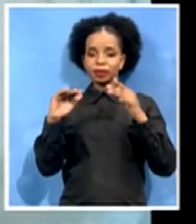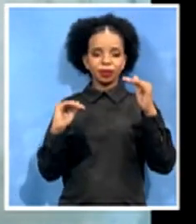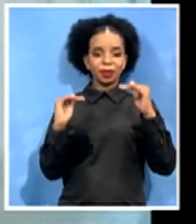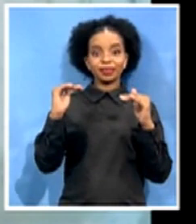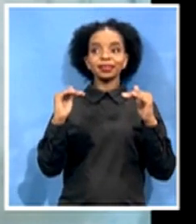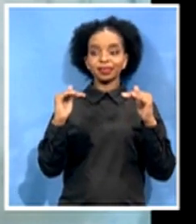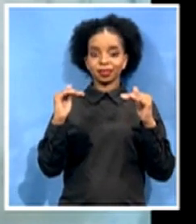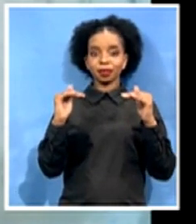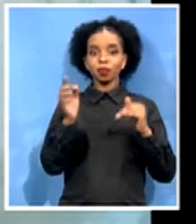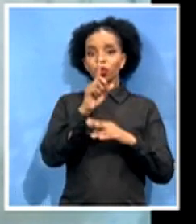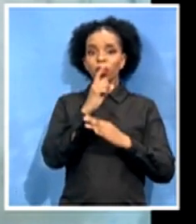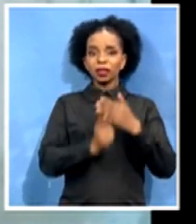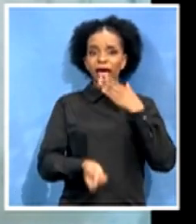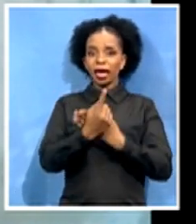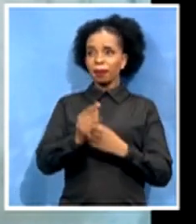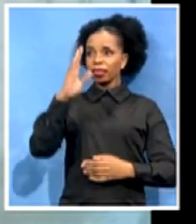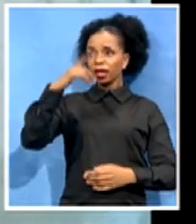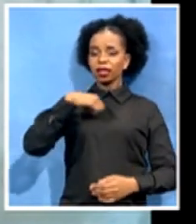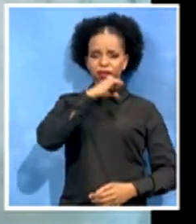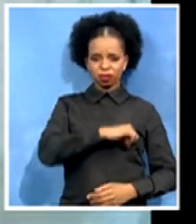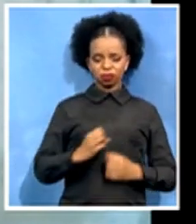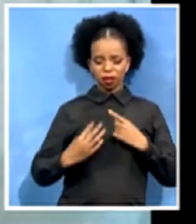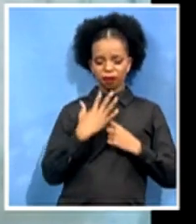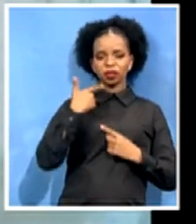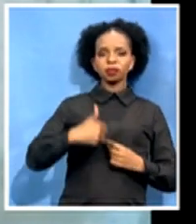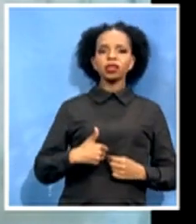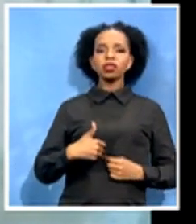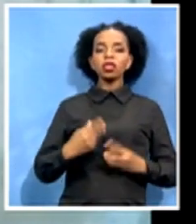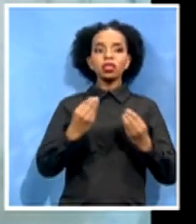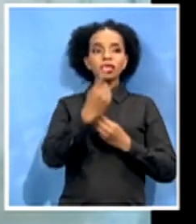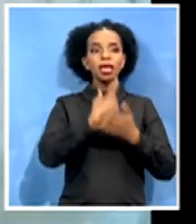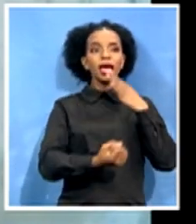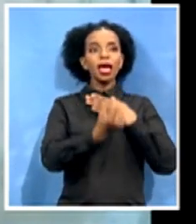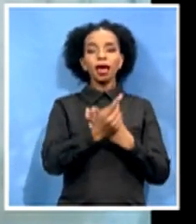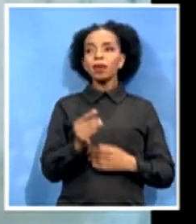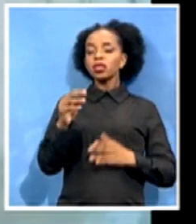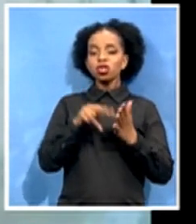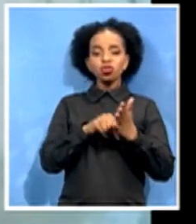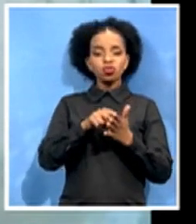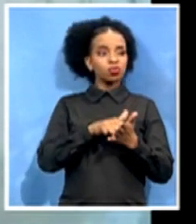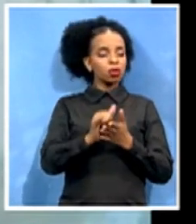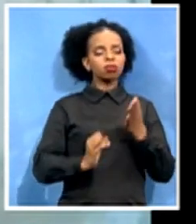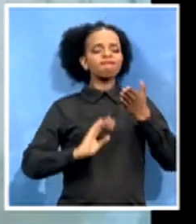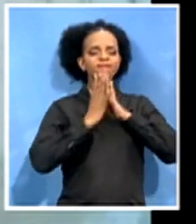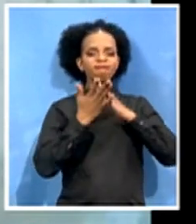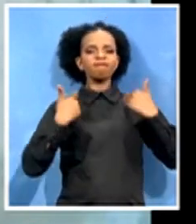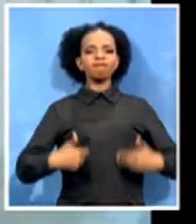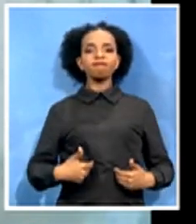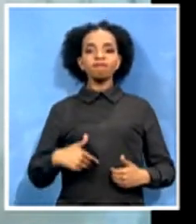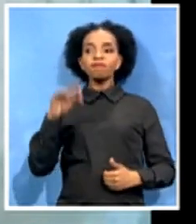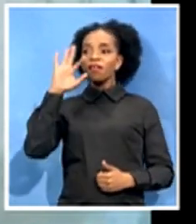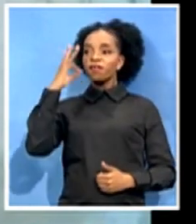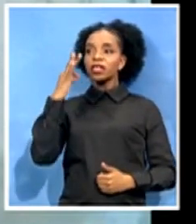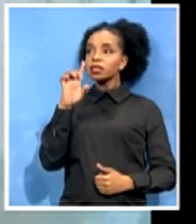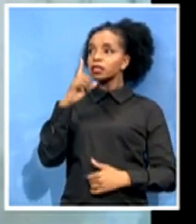in New York affects me in France. What happens in France affects me in Mali. We are a global village. The youth